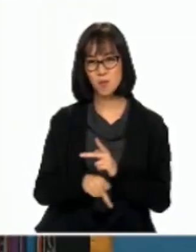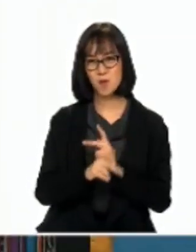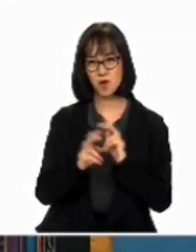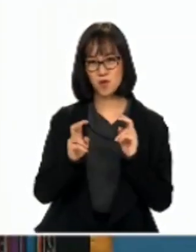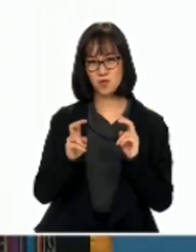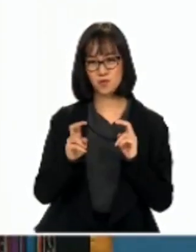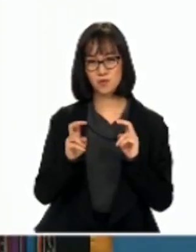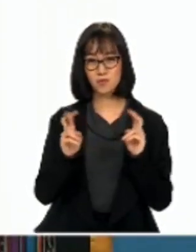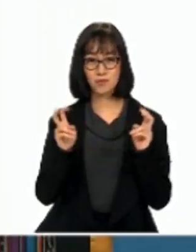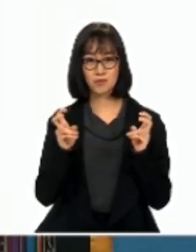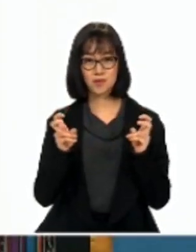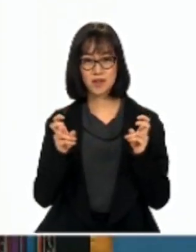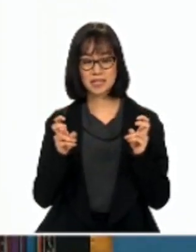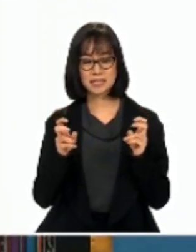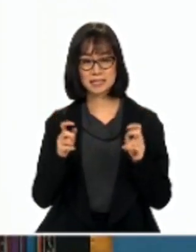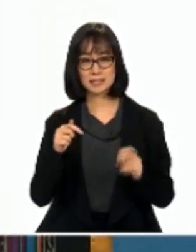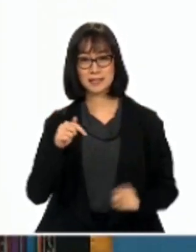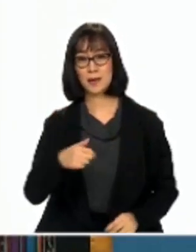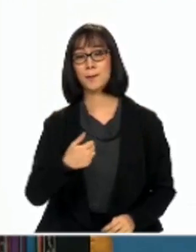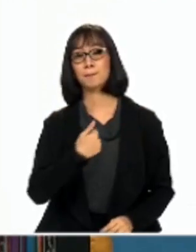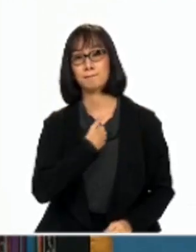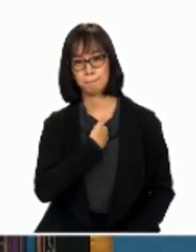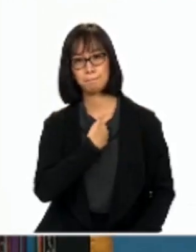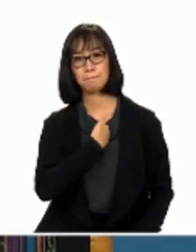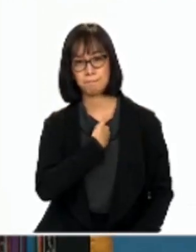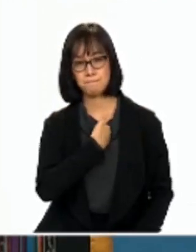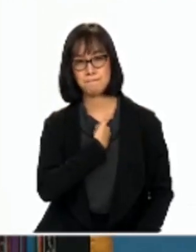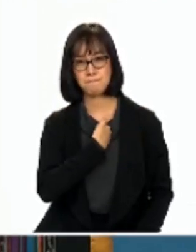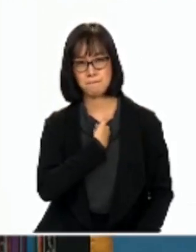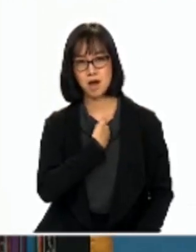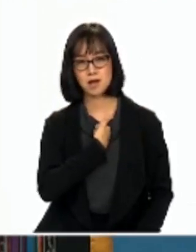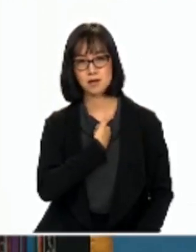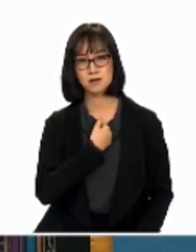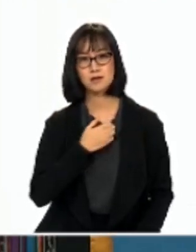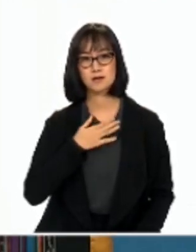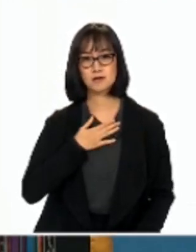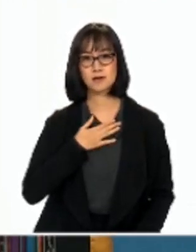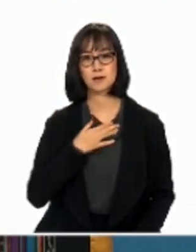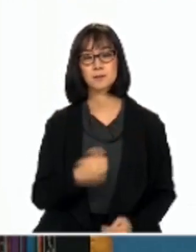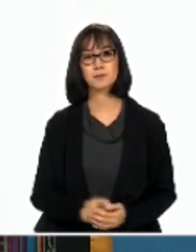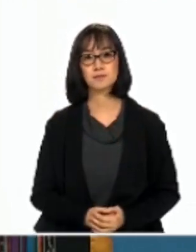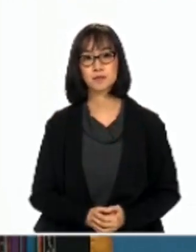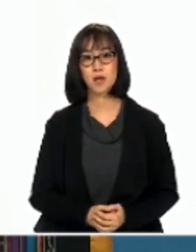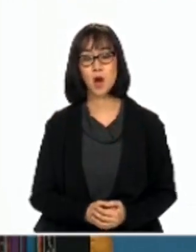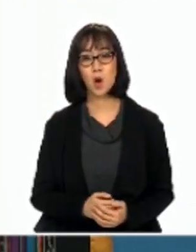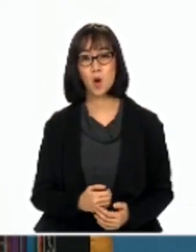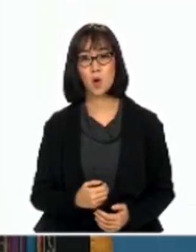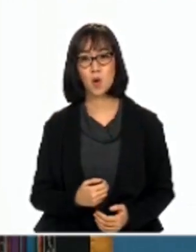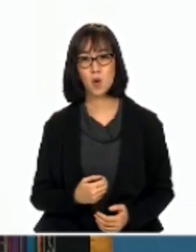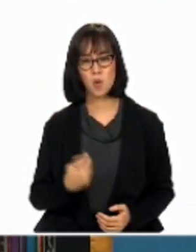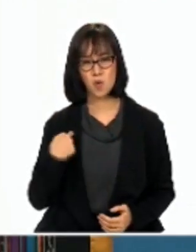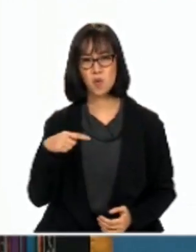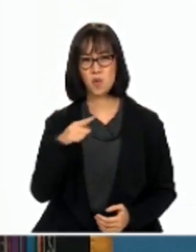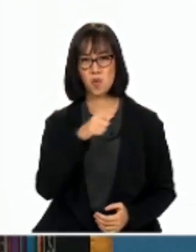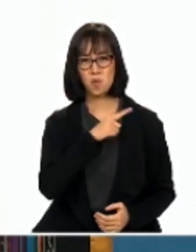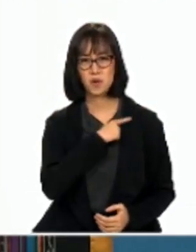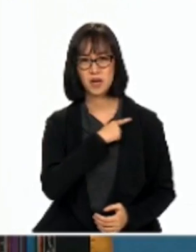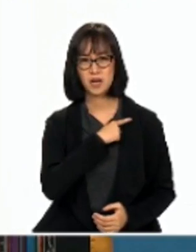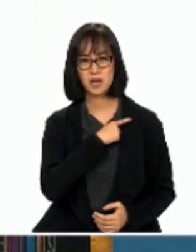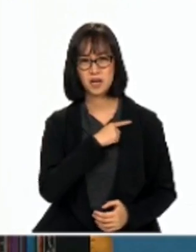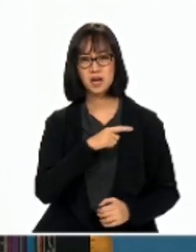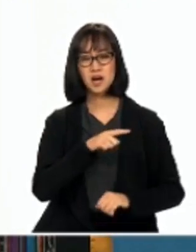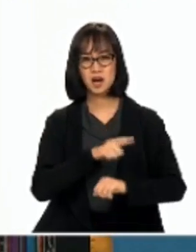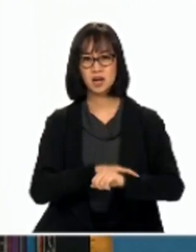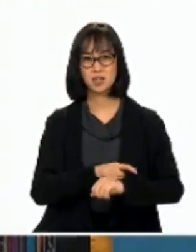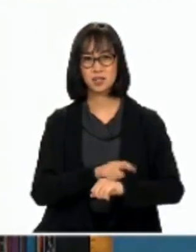to, this is mine. We are now entering a period of